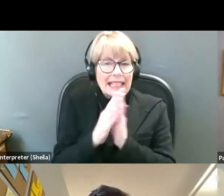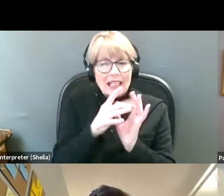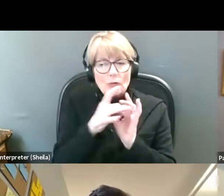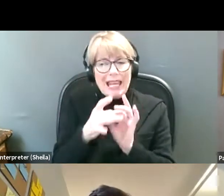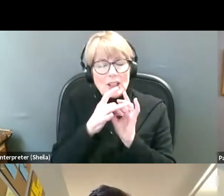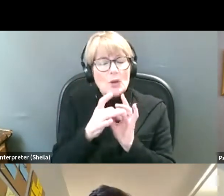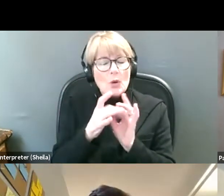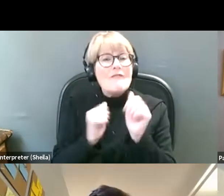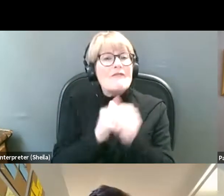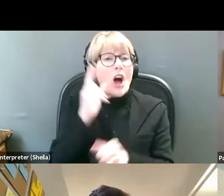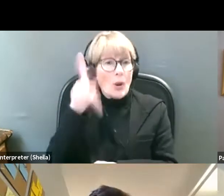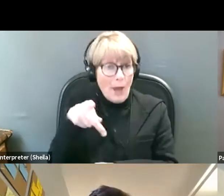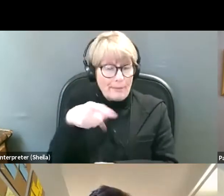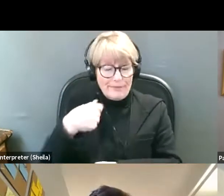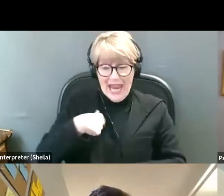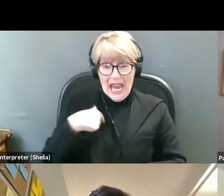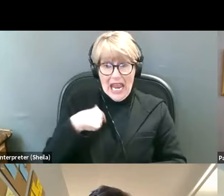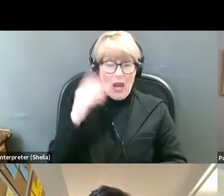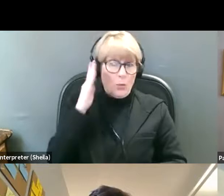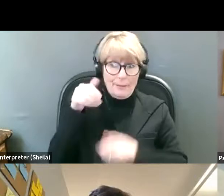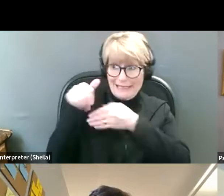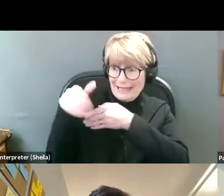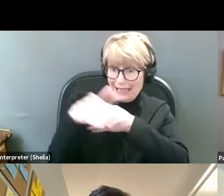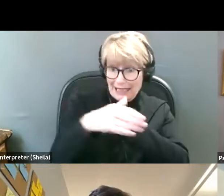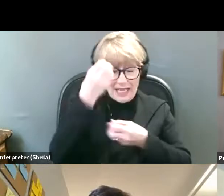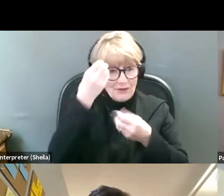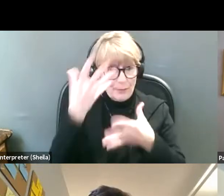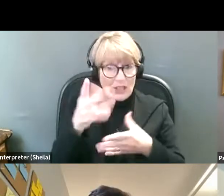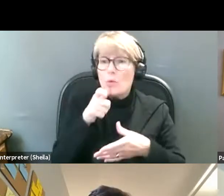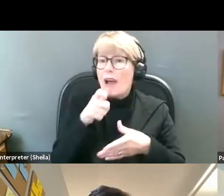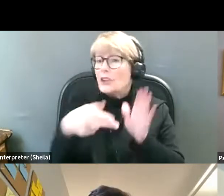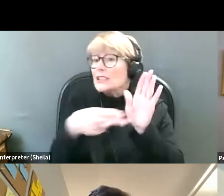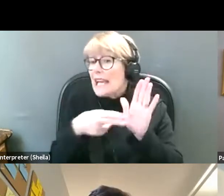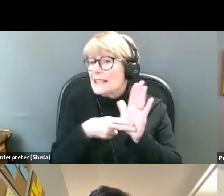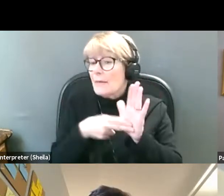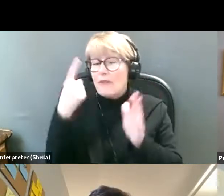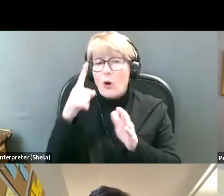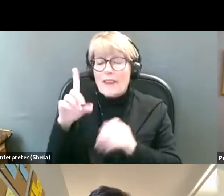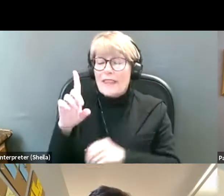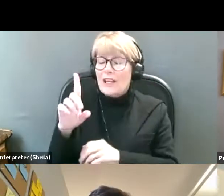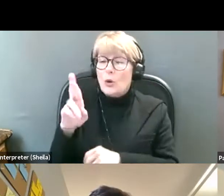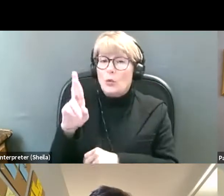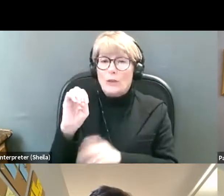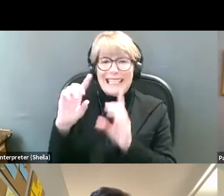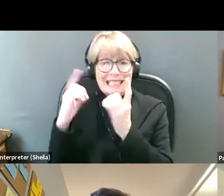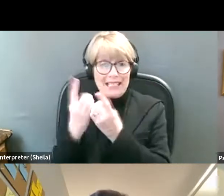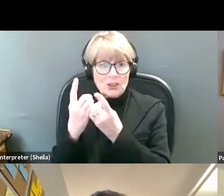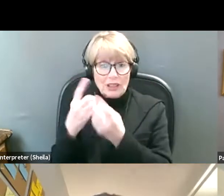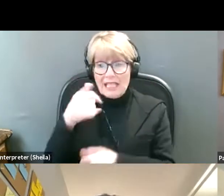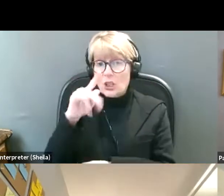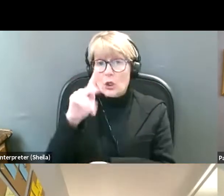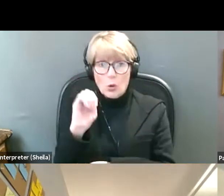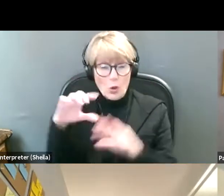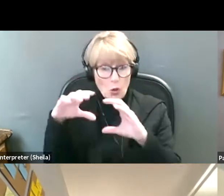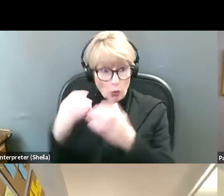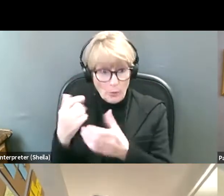And I will be sending information to whoever signs up for the Redistricting Google group, and we can assess what